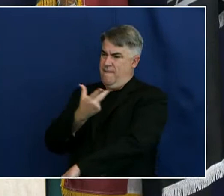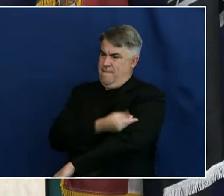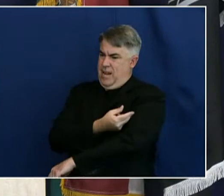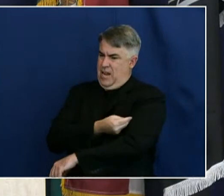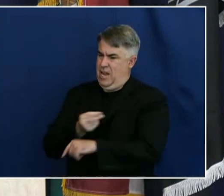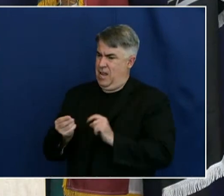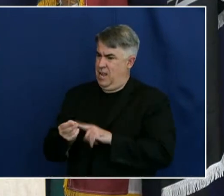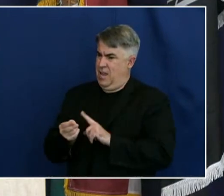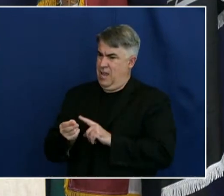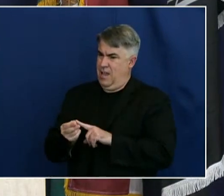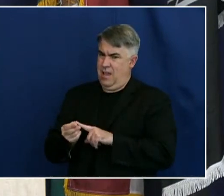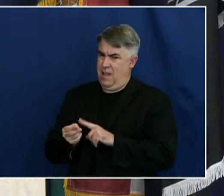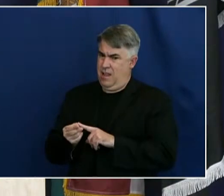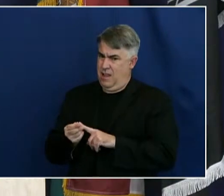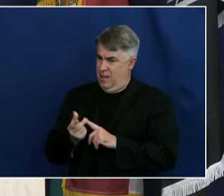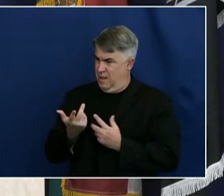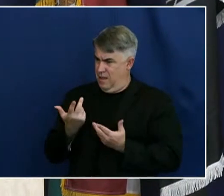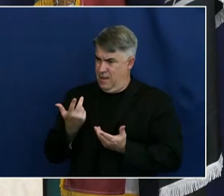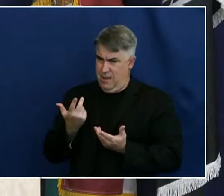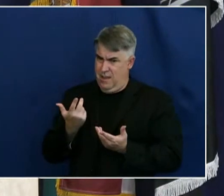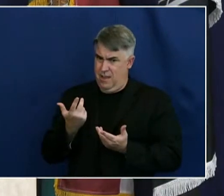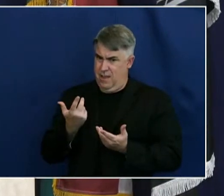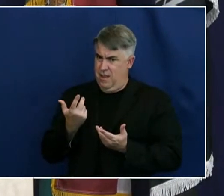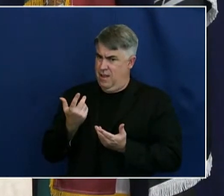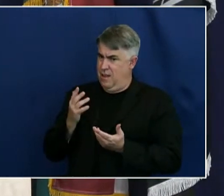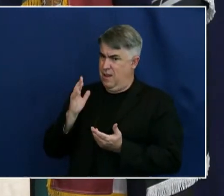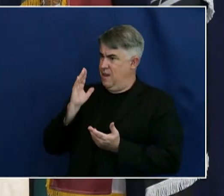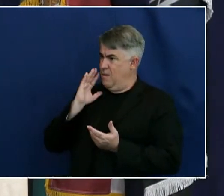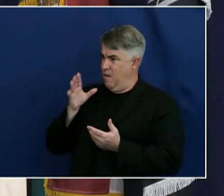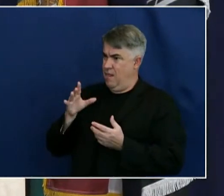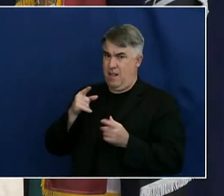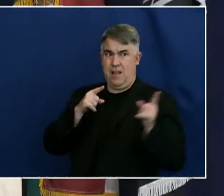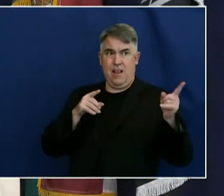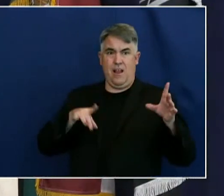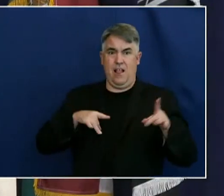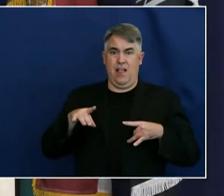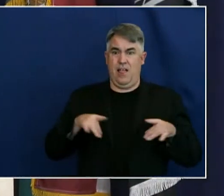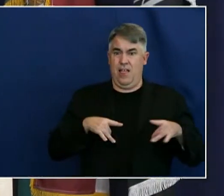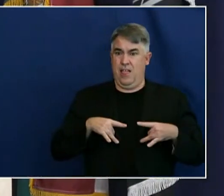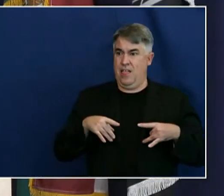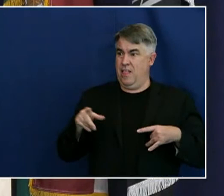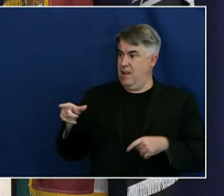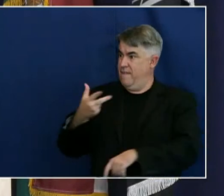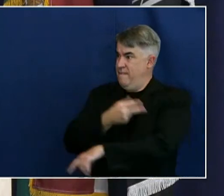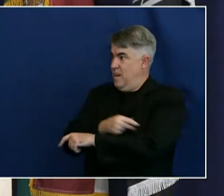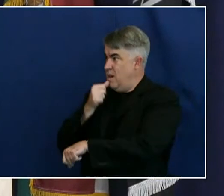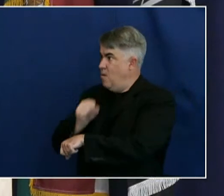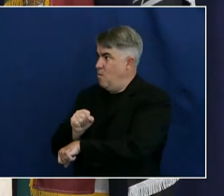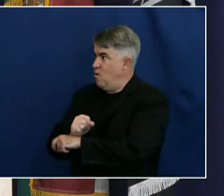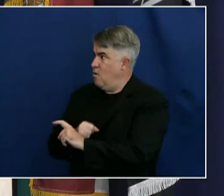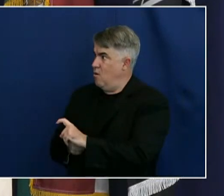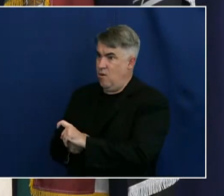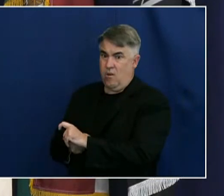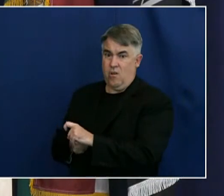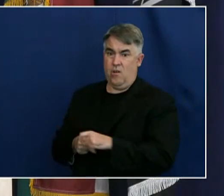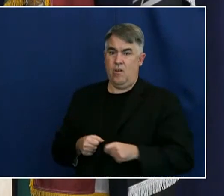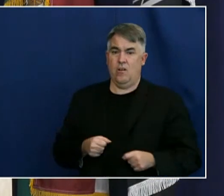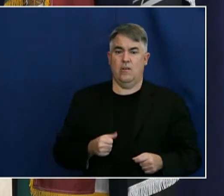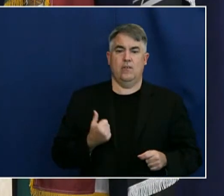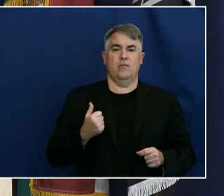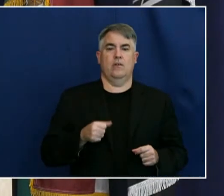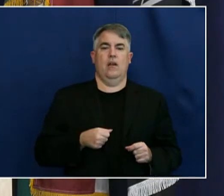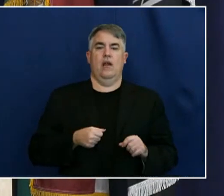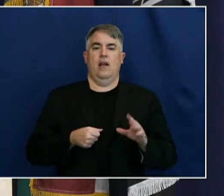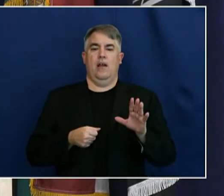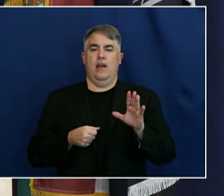be worrisome saying if it might be less effective, what happens then? Well, the message of the vaccine is that you should get it